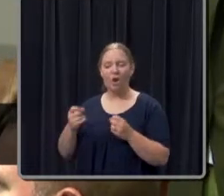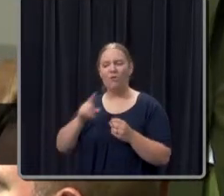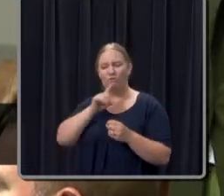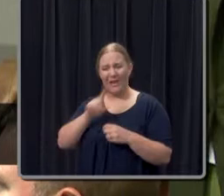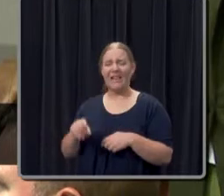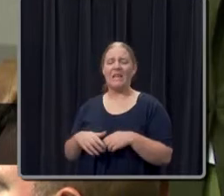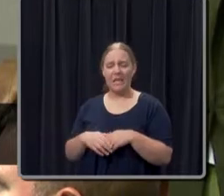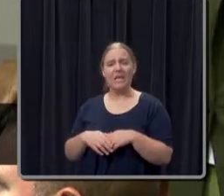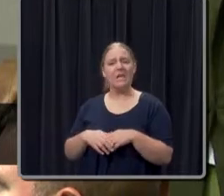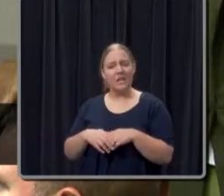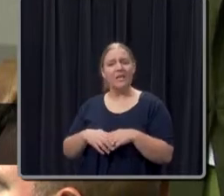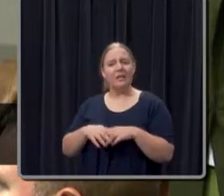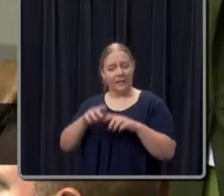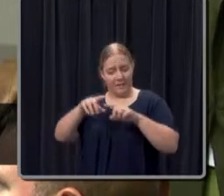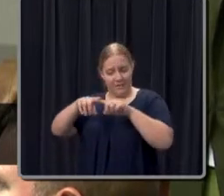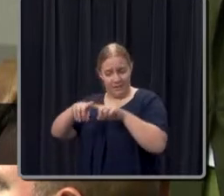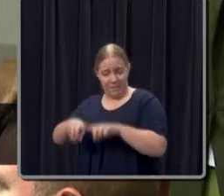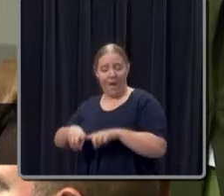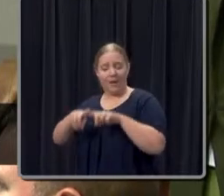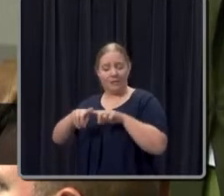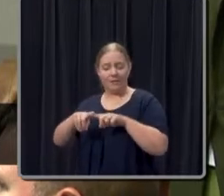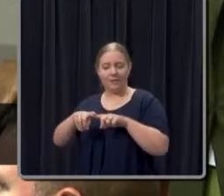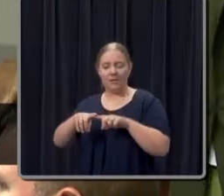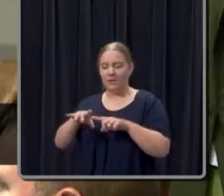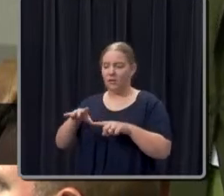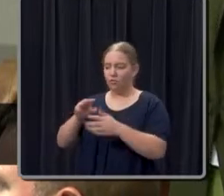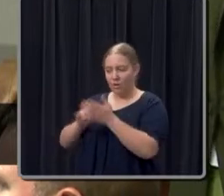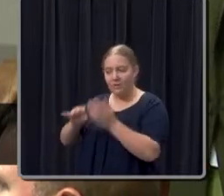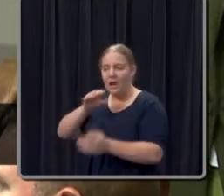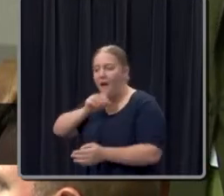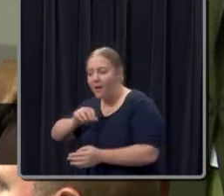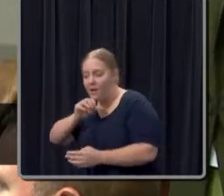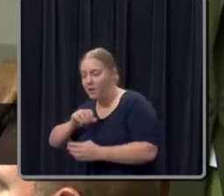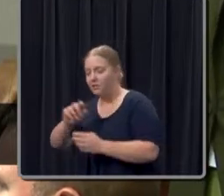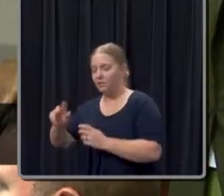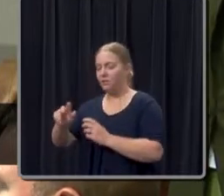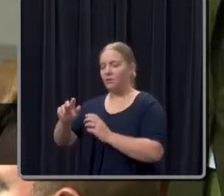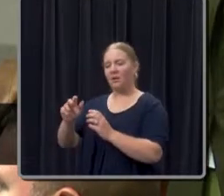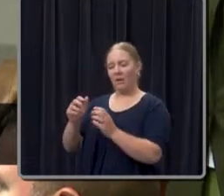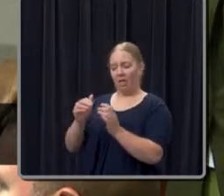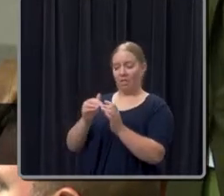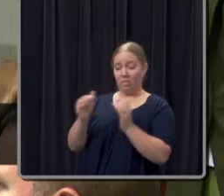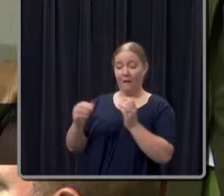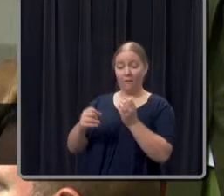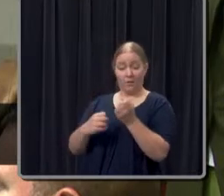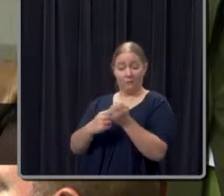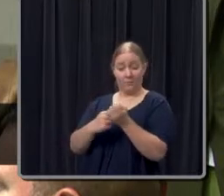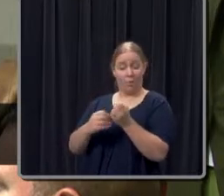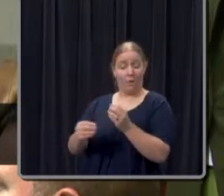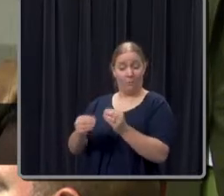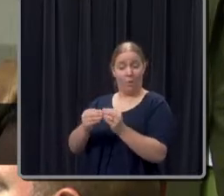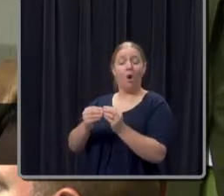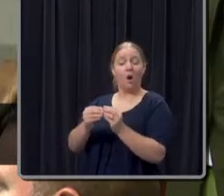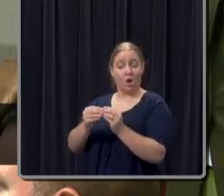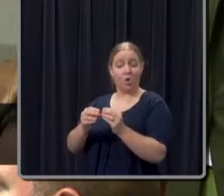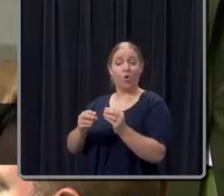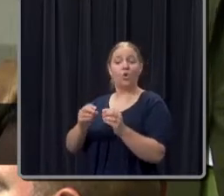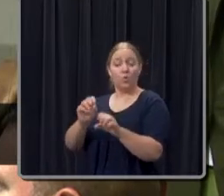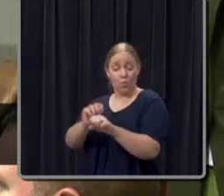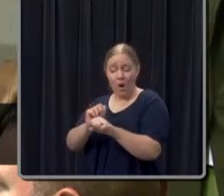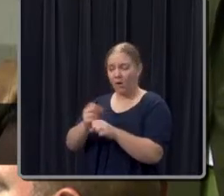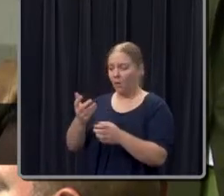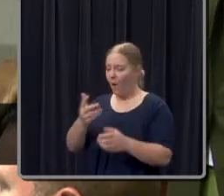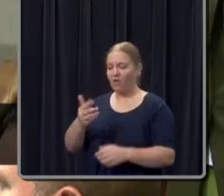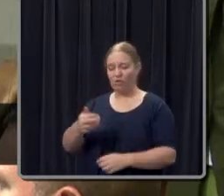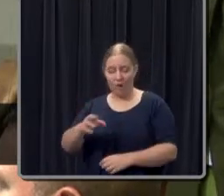all is incumbent upon, what's the age of the student, what level of enhancement are they needing, what grade are they already in, what's